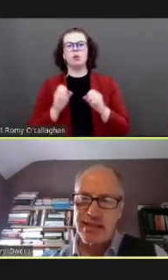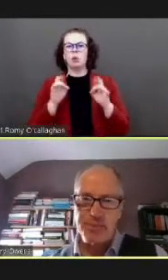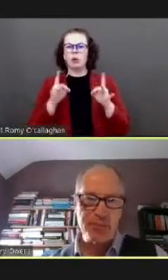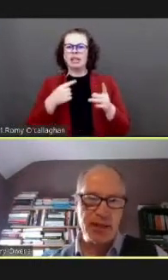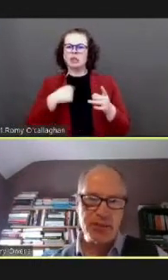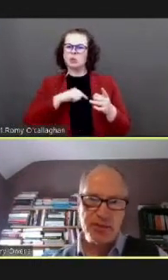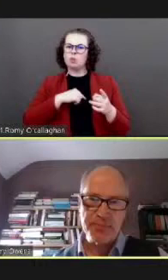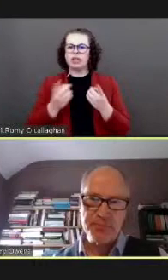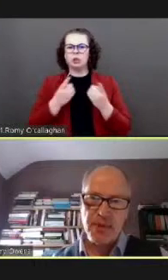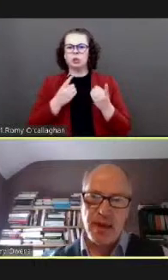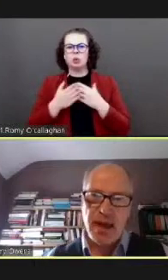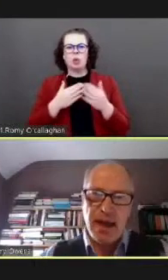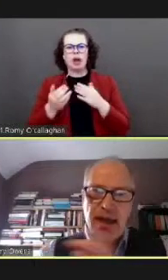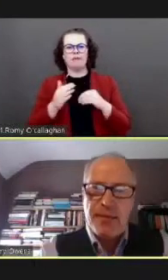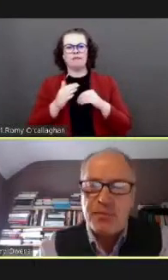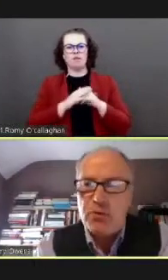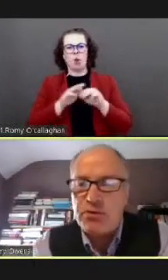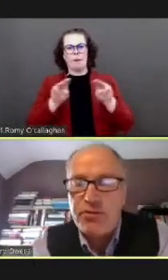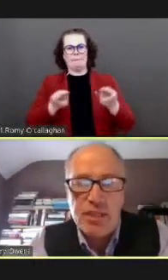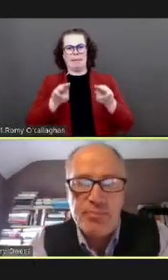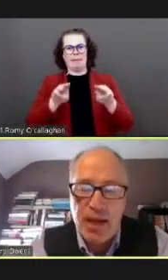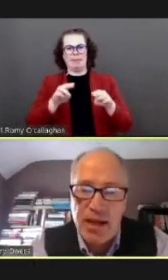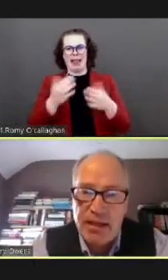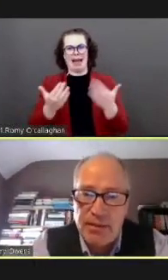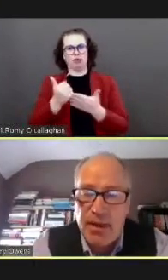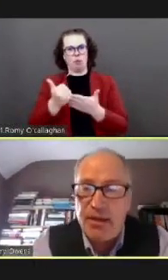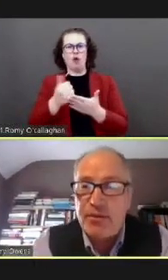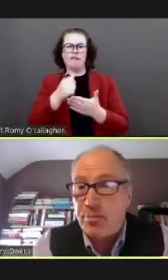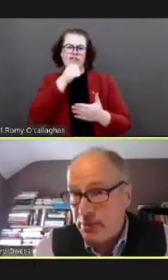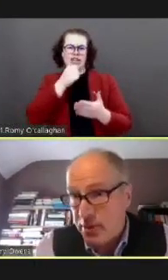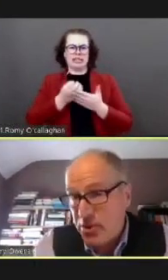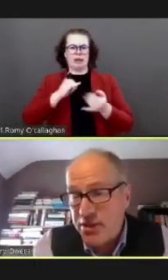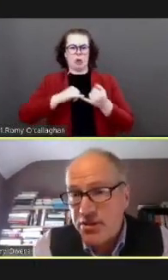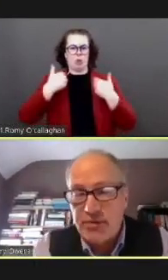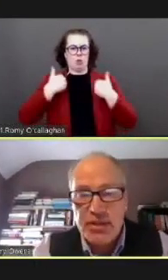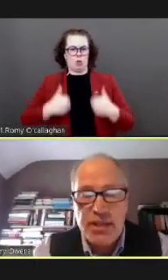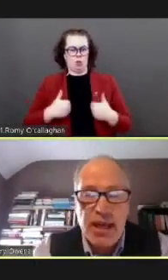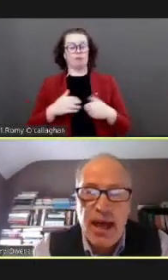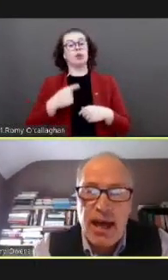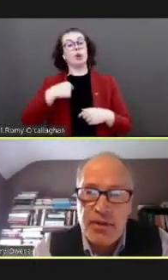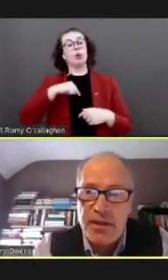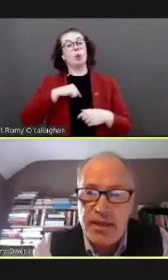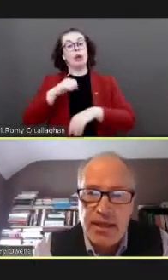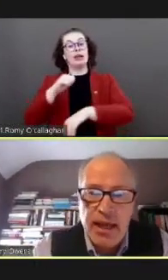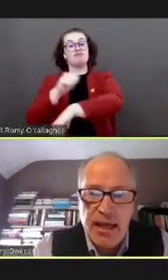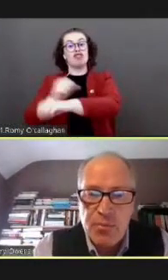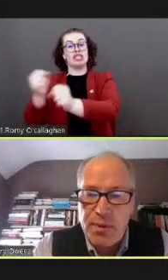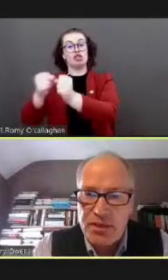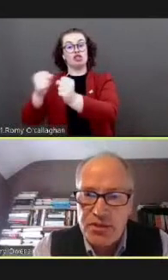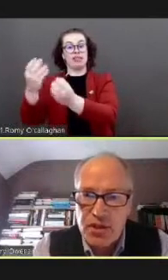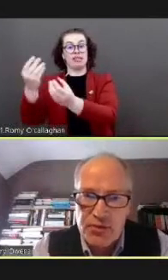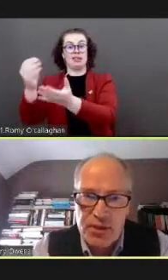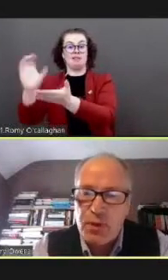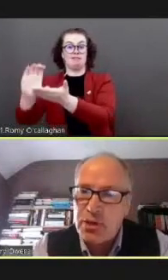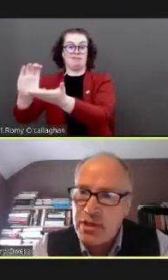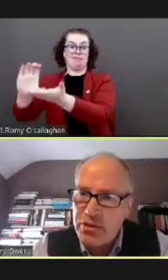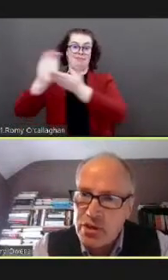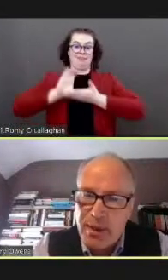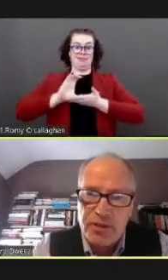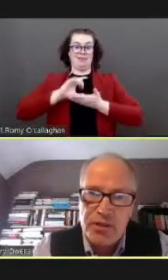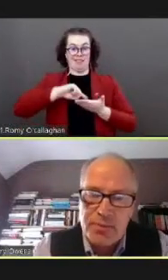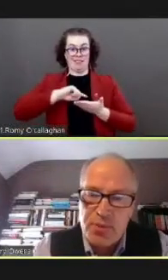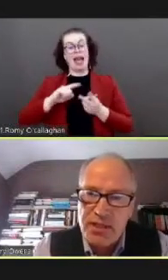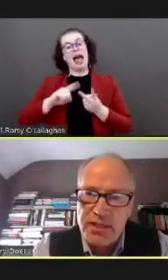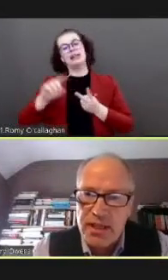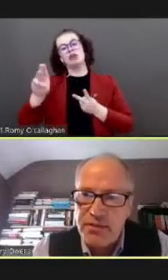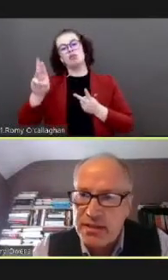people, I might say a little bit about us. We're funded by the prison service and the probation service, but we're going to